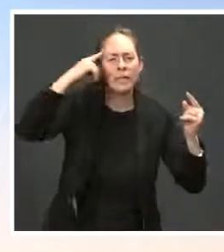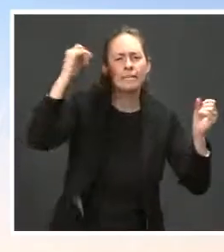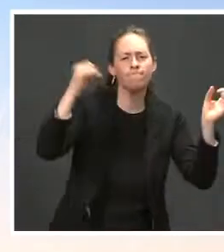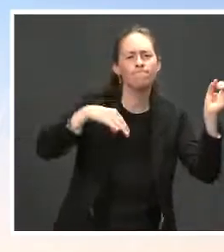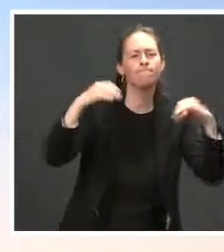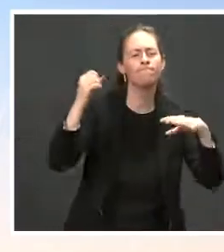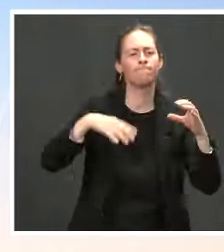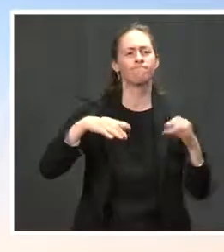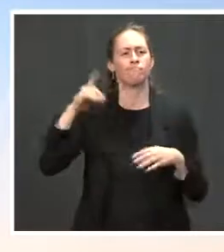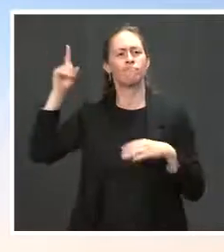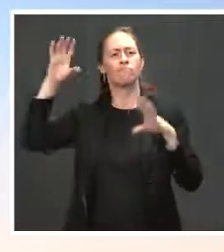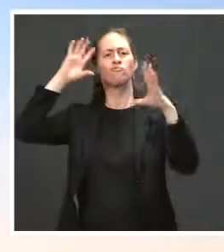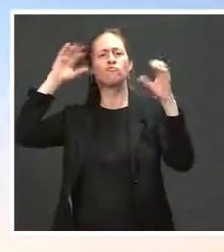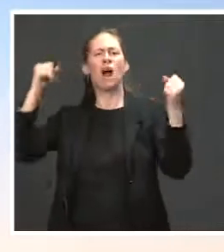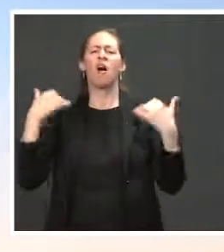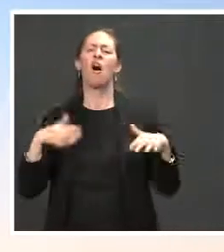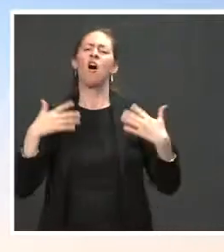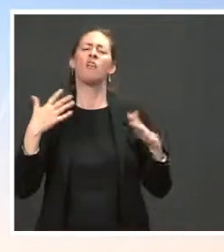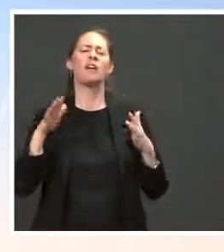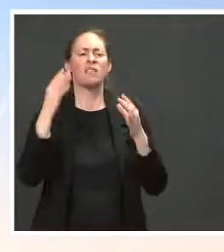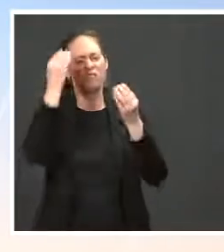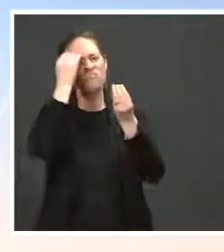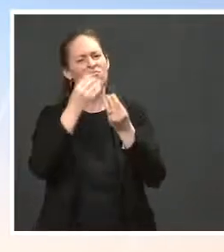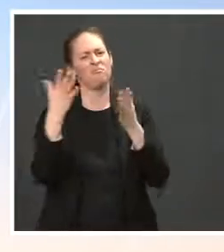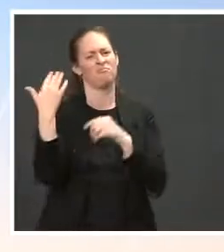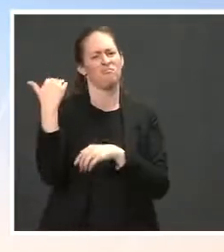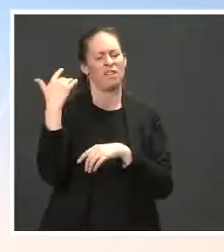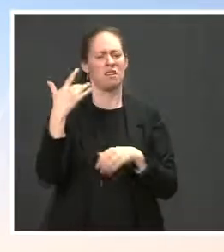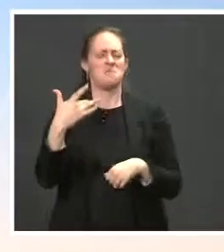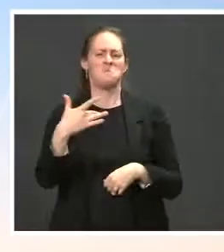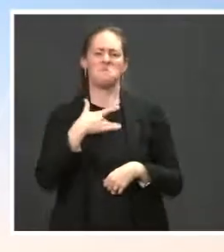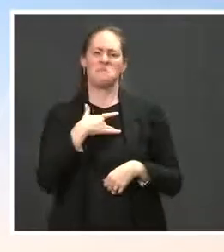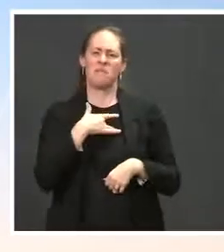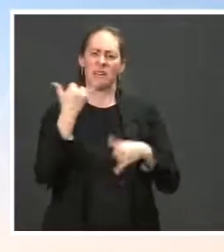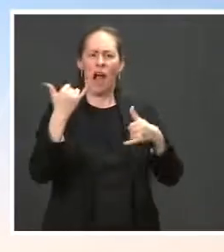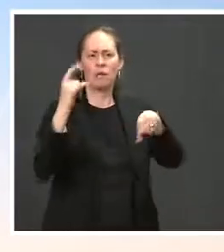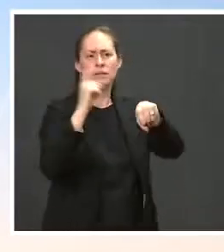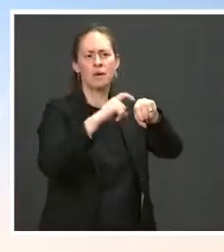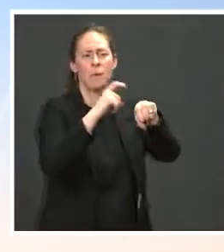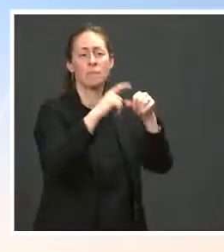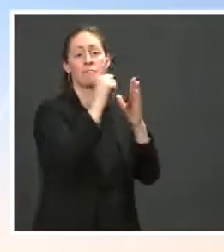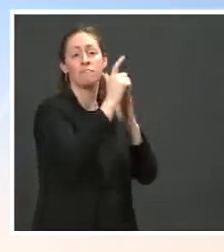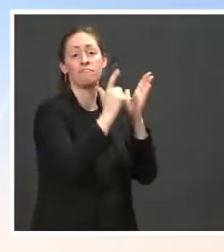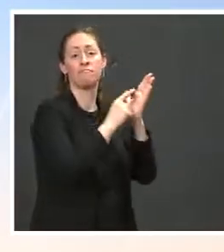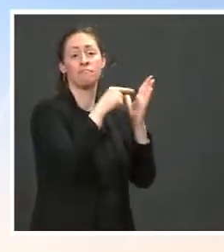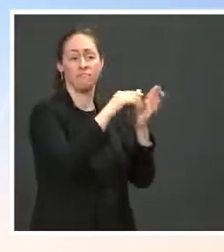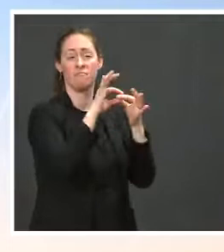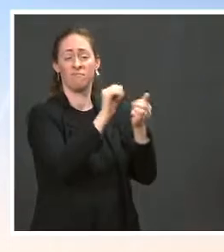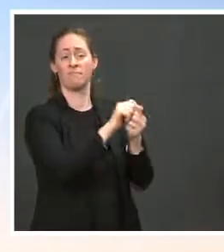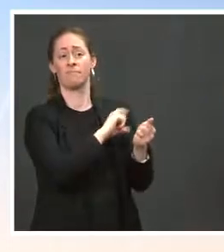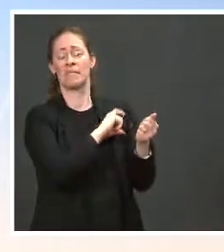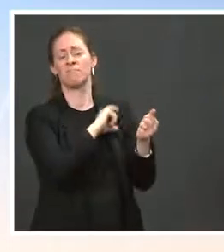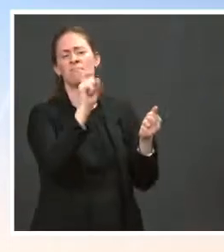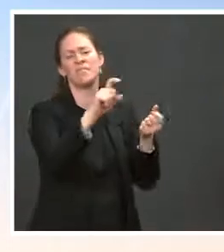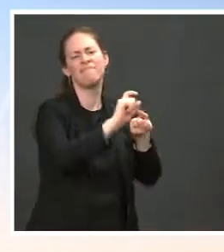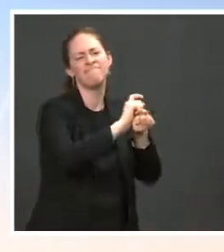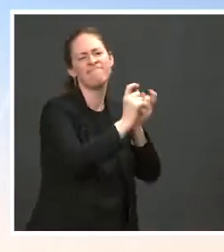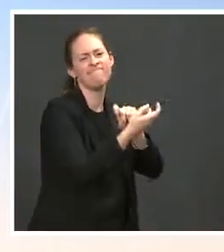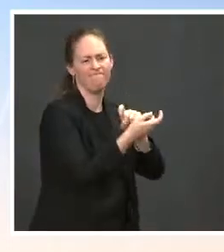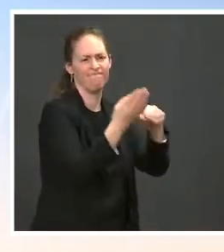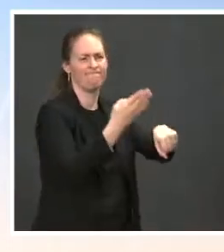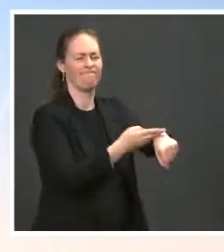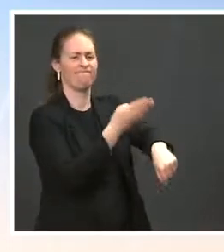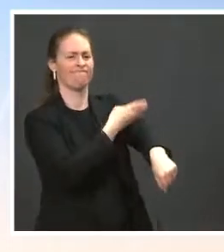night, that we need to put in place police reform measures. They're long overdue, and certainly the events of the last